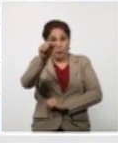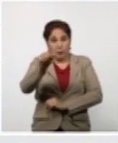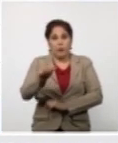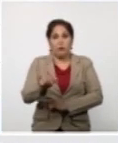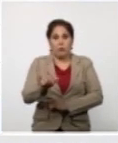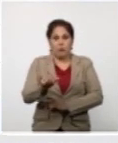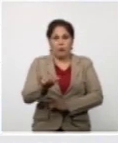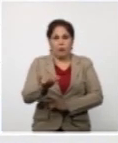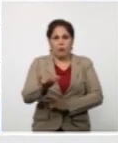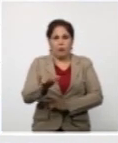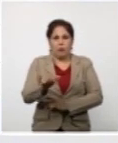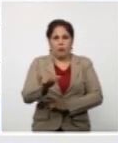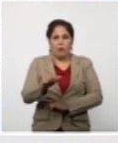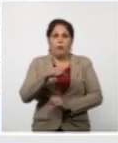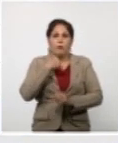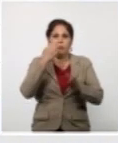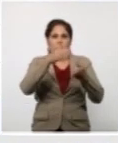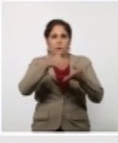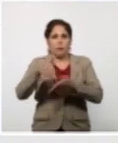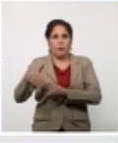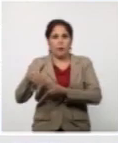386,544 deaths,